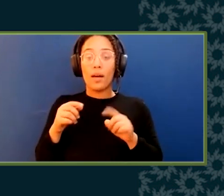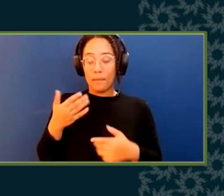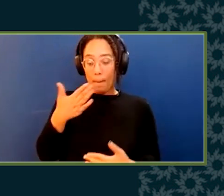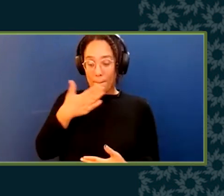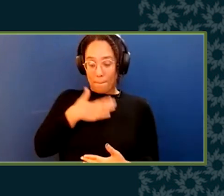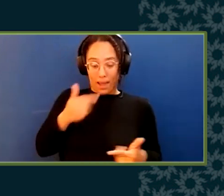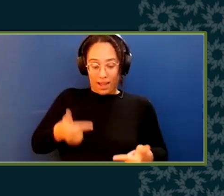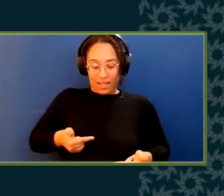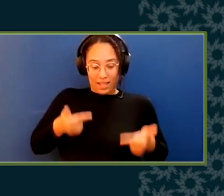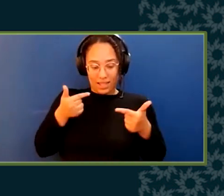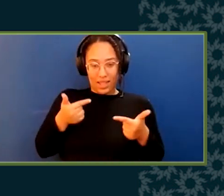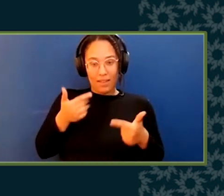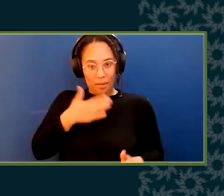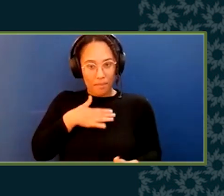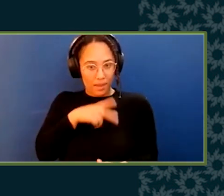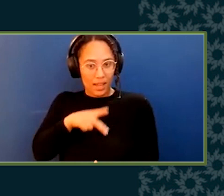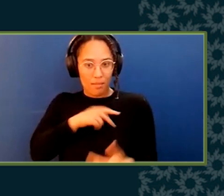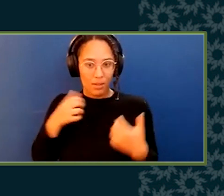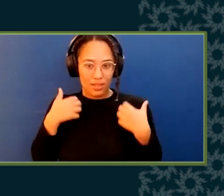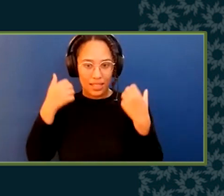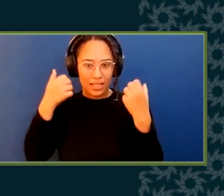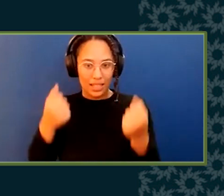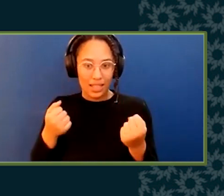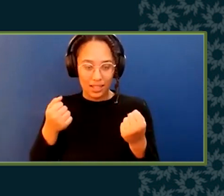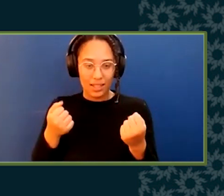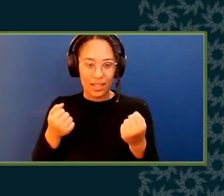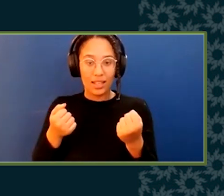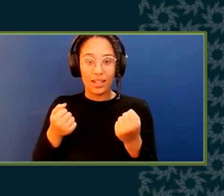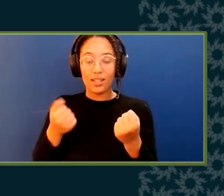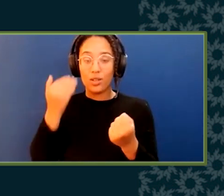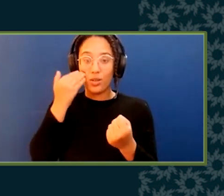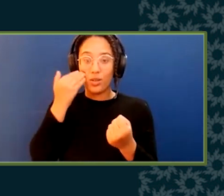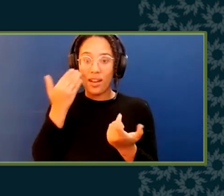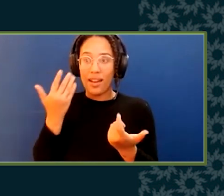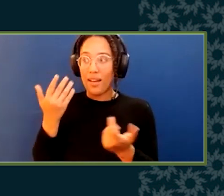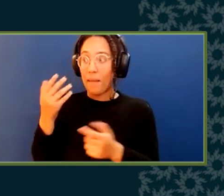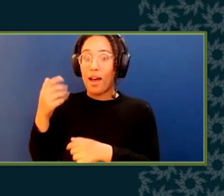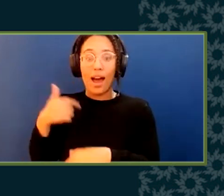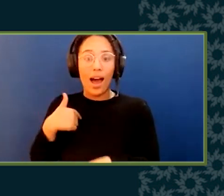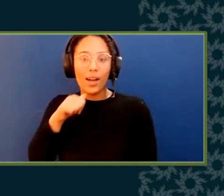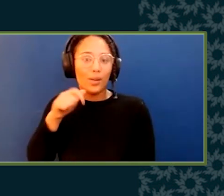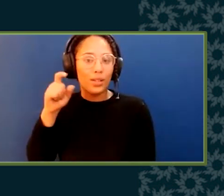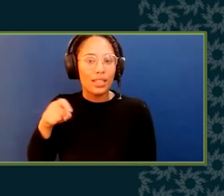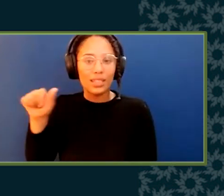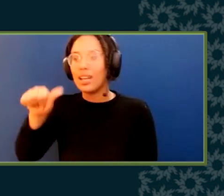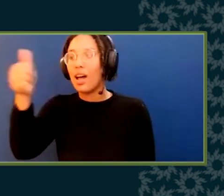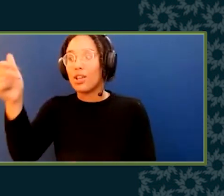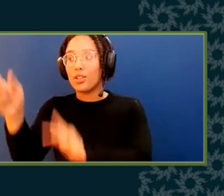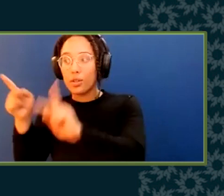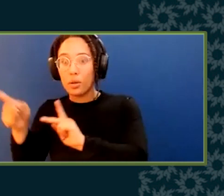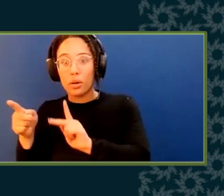longer motivated by the need for others to see me succeed. I'm no